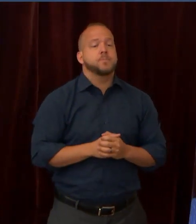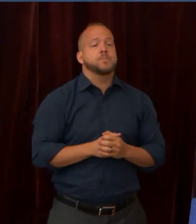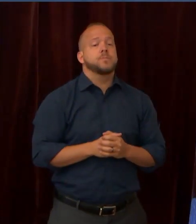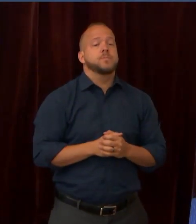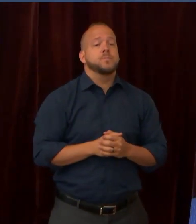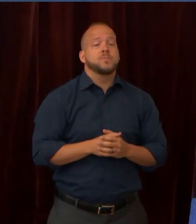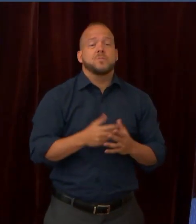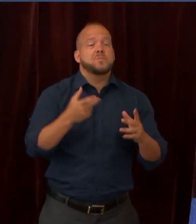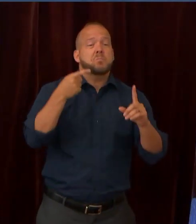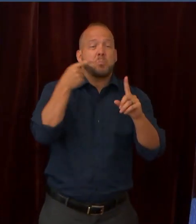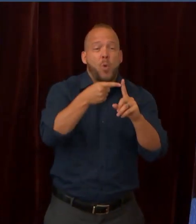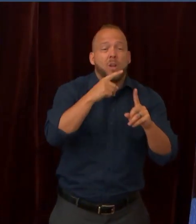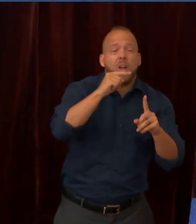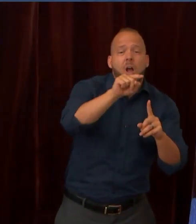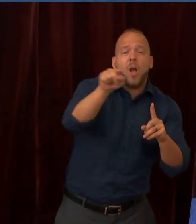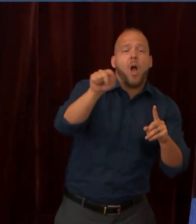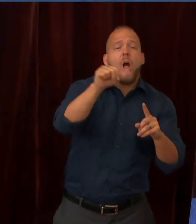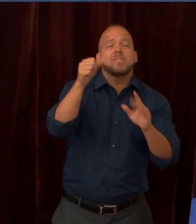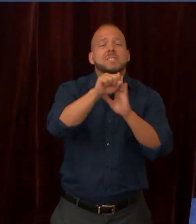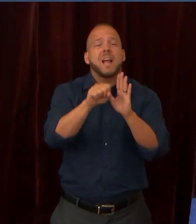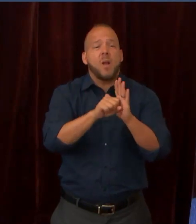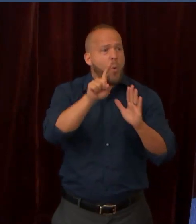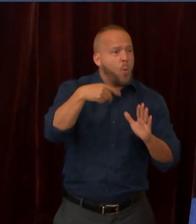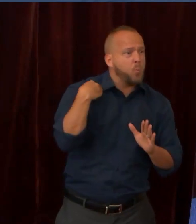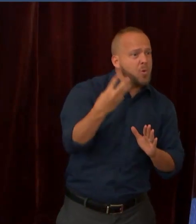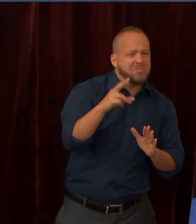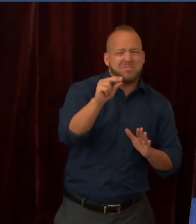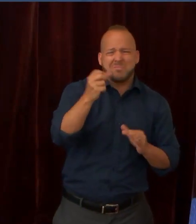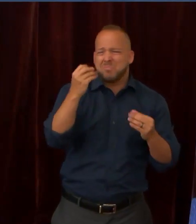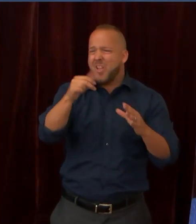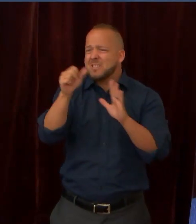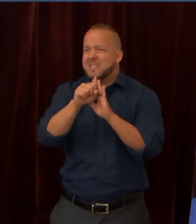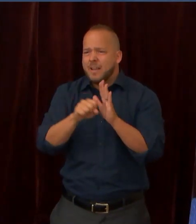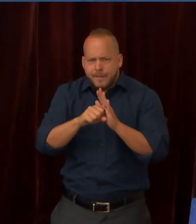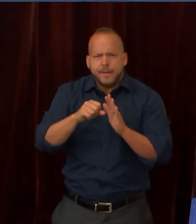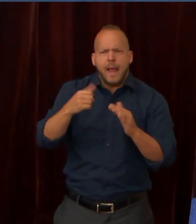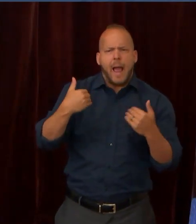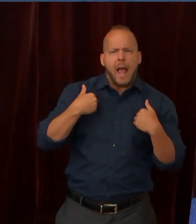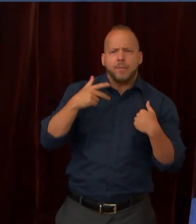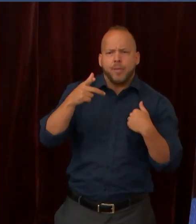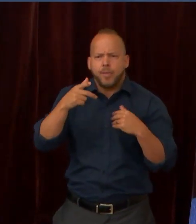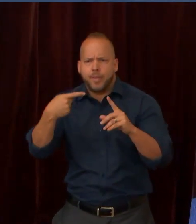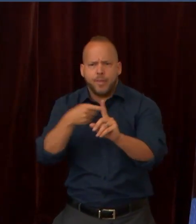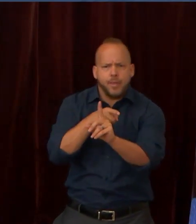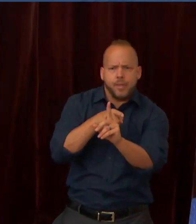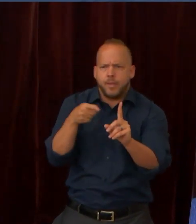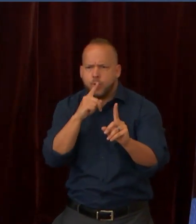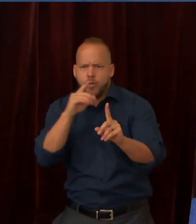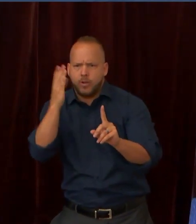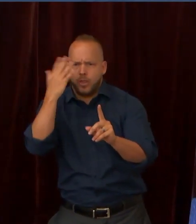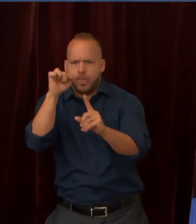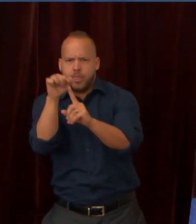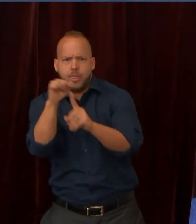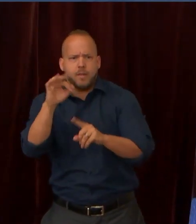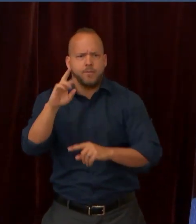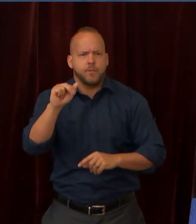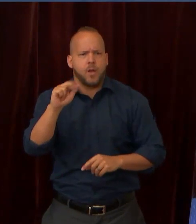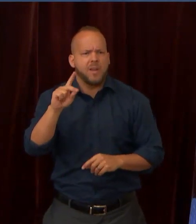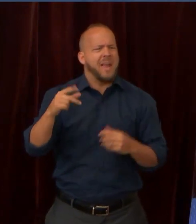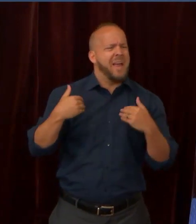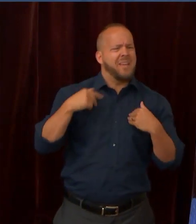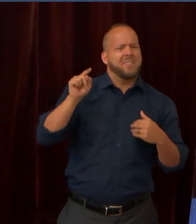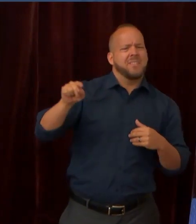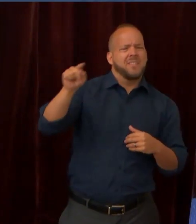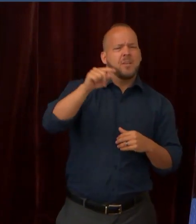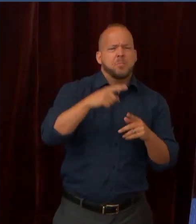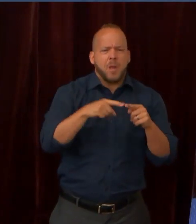with the strongest language we can imagine for taking public money, but also because they've delayed our